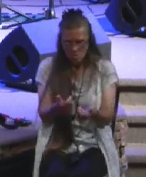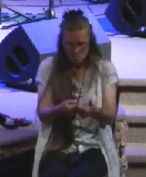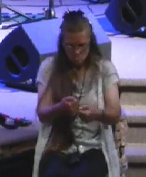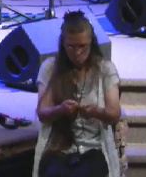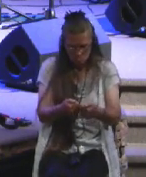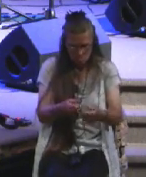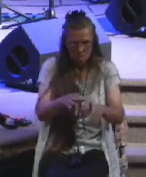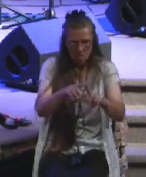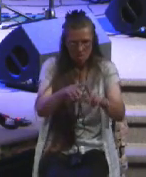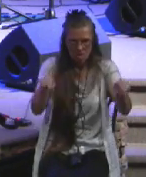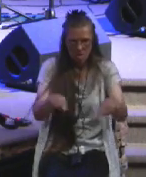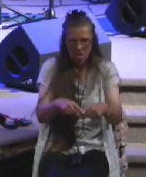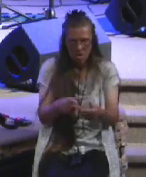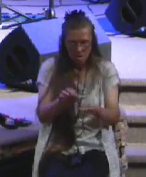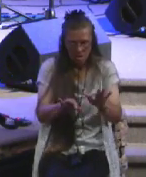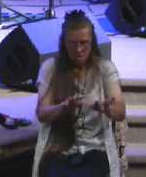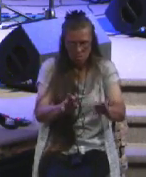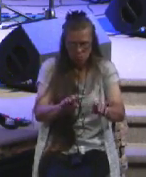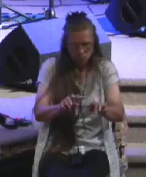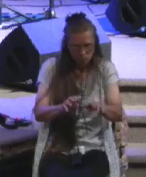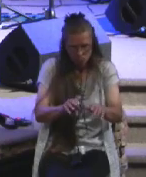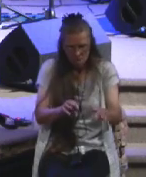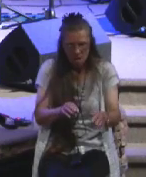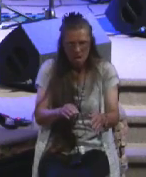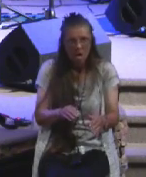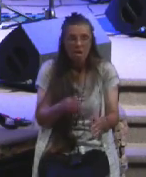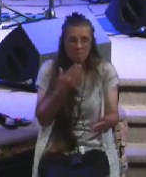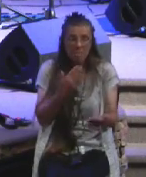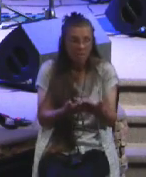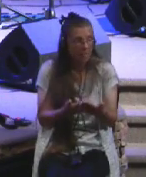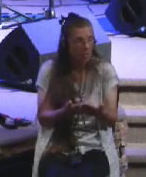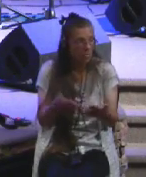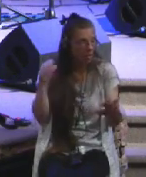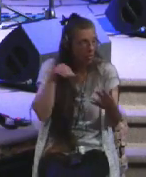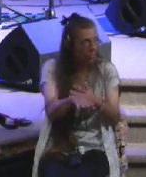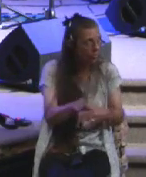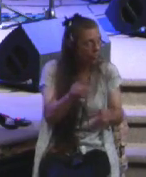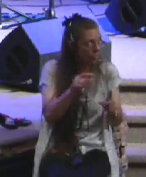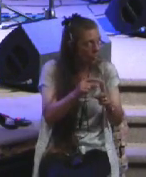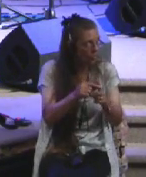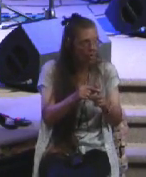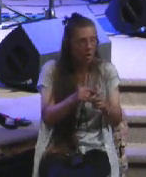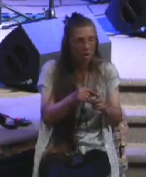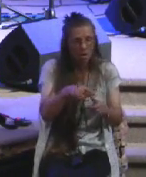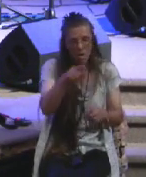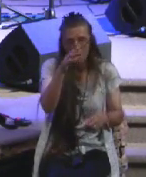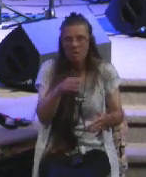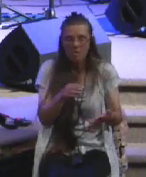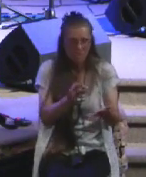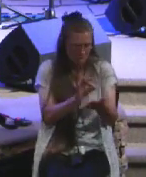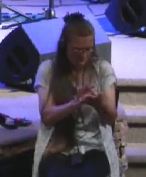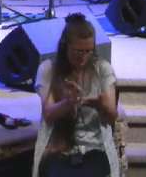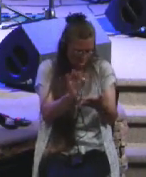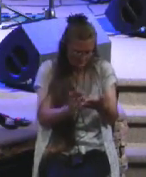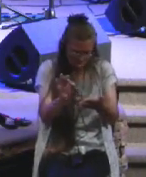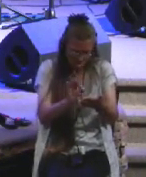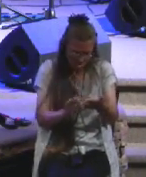you that work in the computer field can appreciate when you go through the Word of God, there are earmarks and things that are